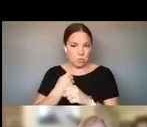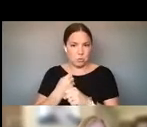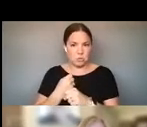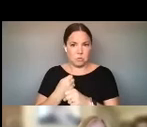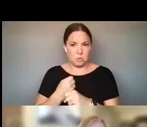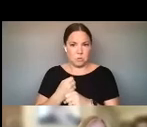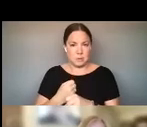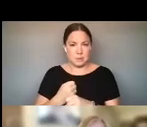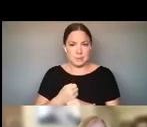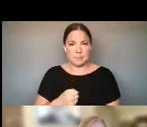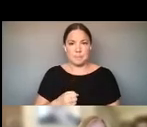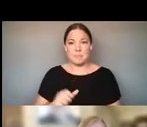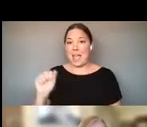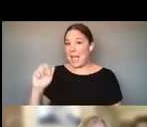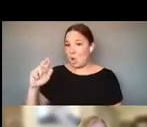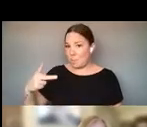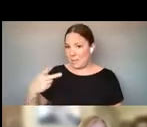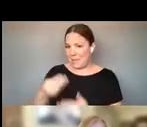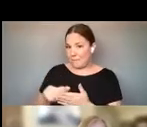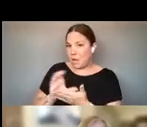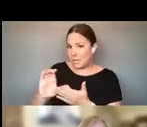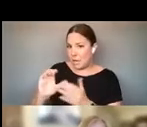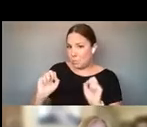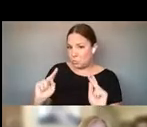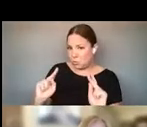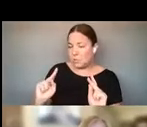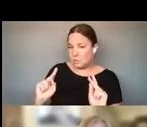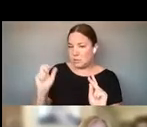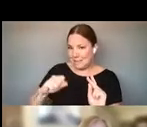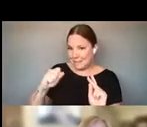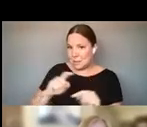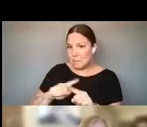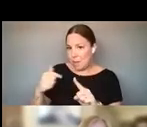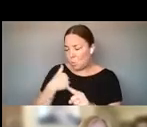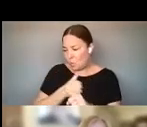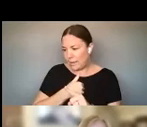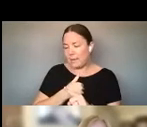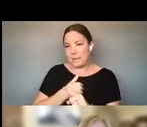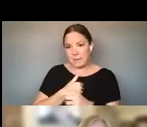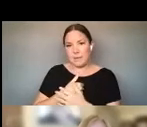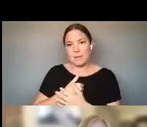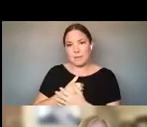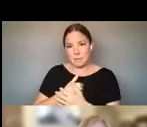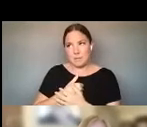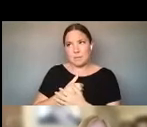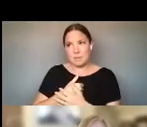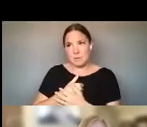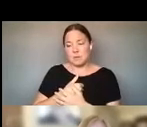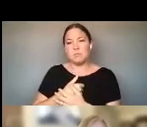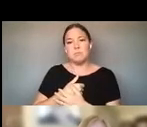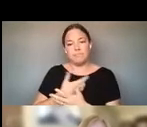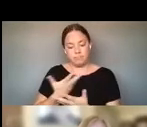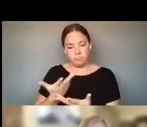this is the ARP funding opportunity, um, but we are, um, very much dedicated